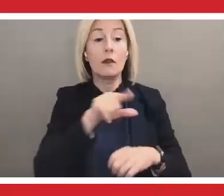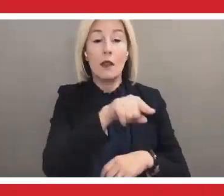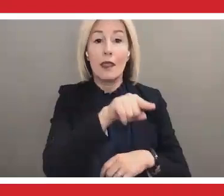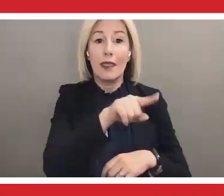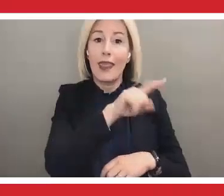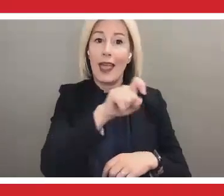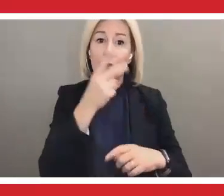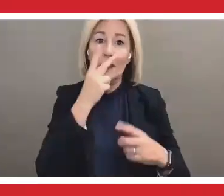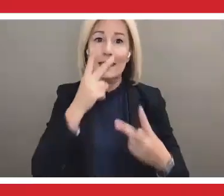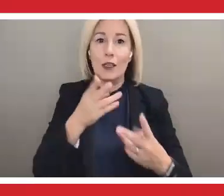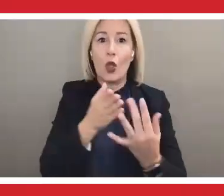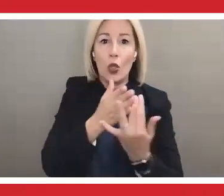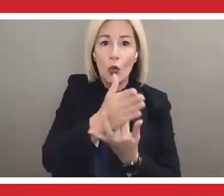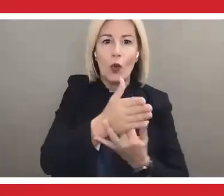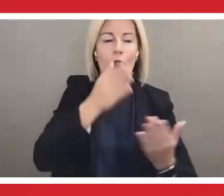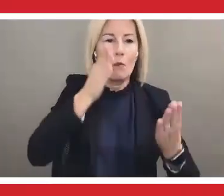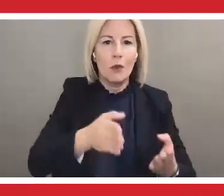the beneficiary, eyes of the consumer.